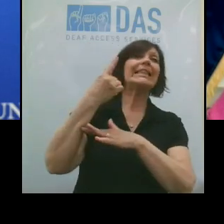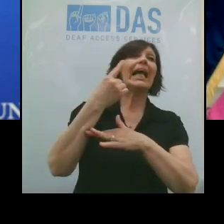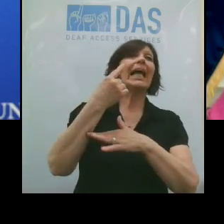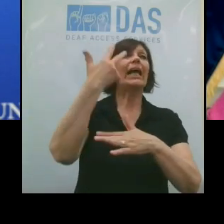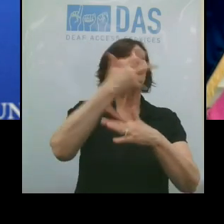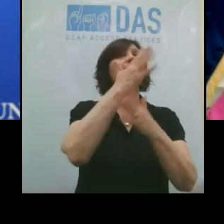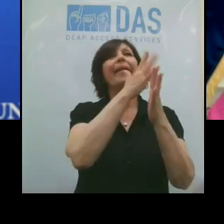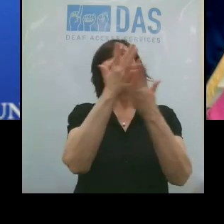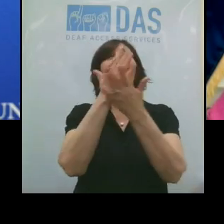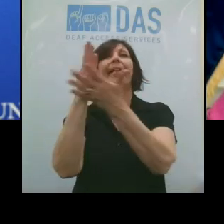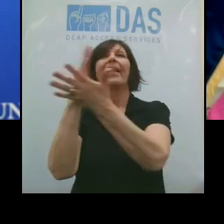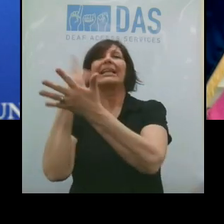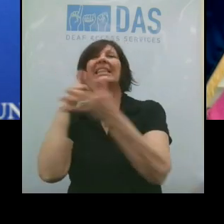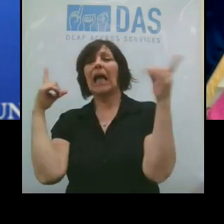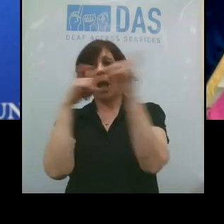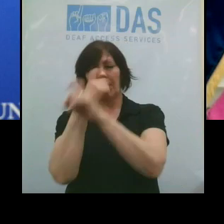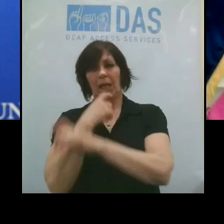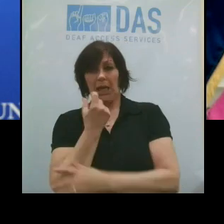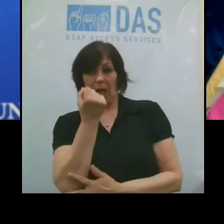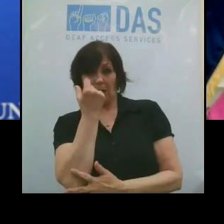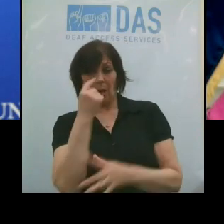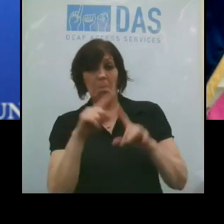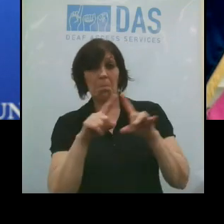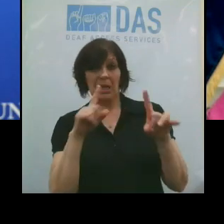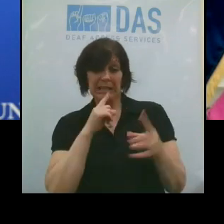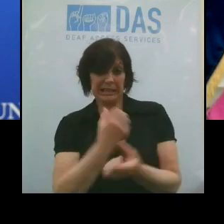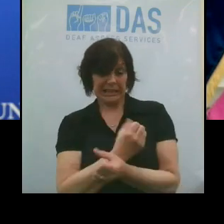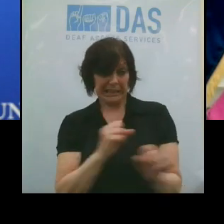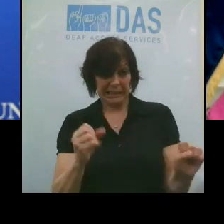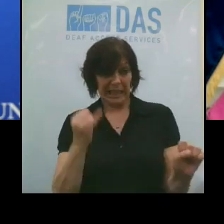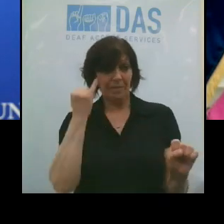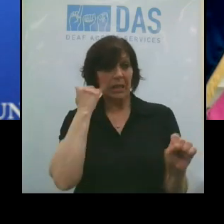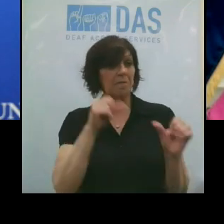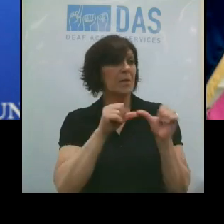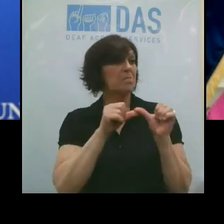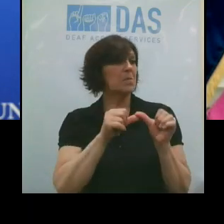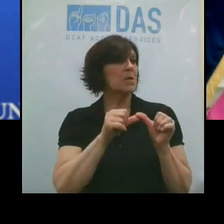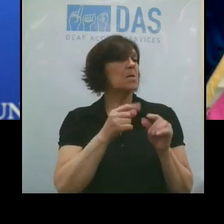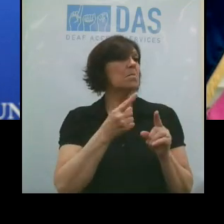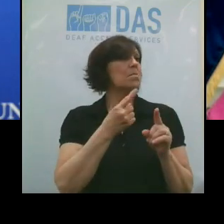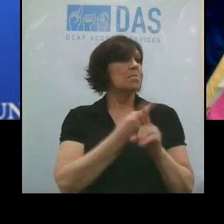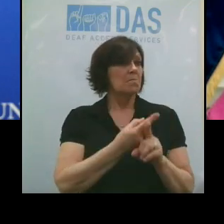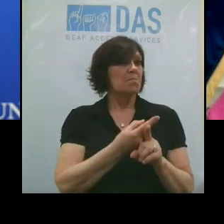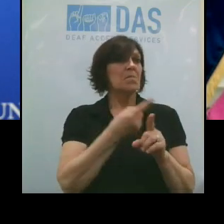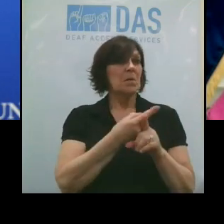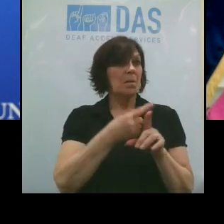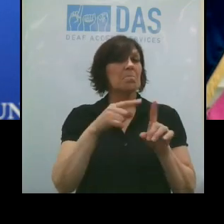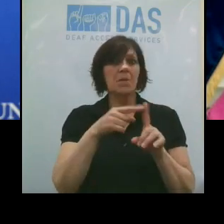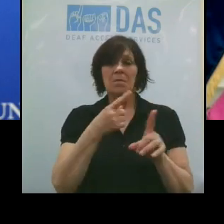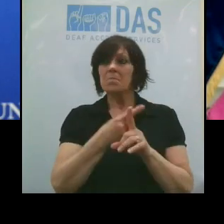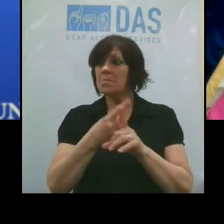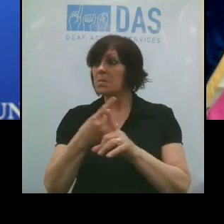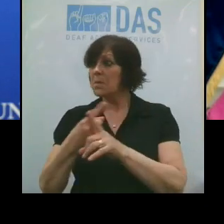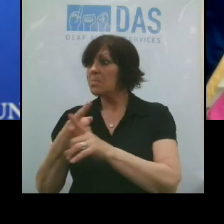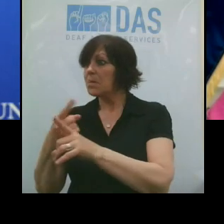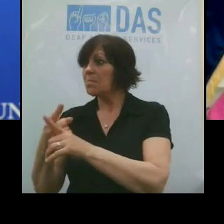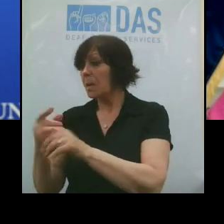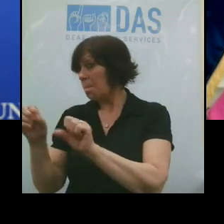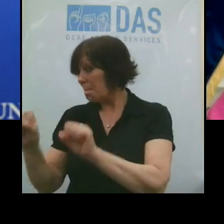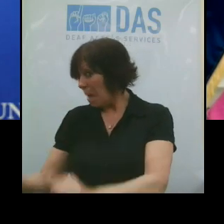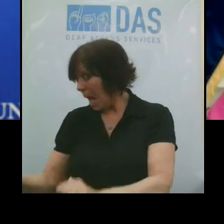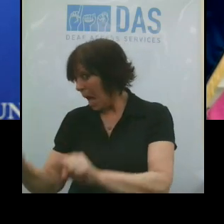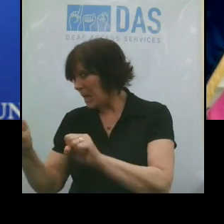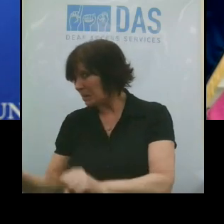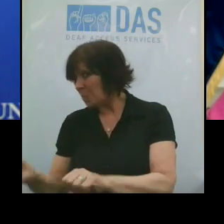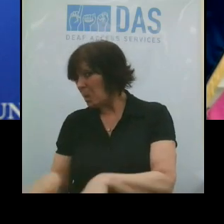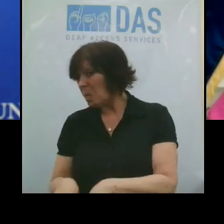rolling averages. But is it safe to say that if everything goes right for 4 or 5 days, that we still could